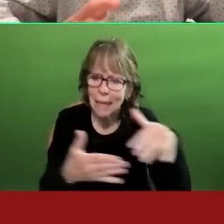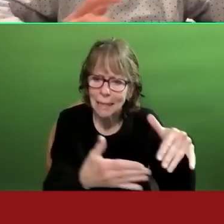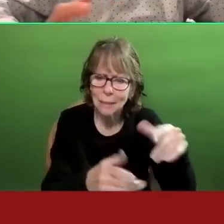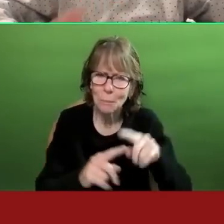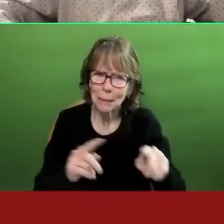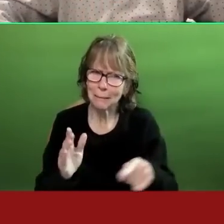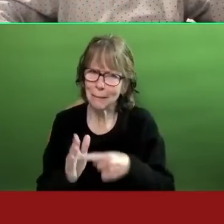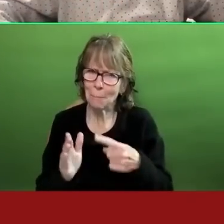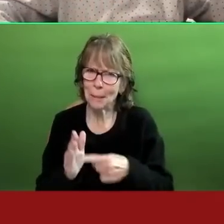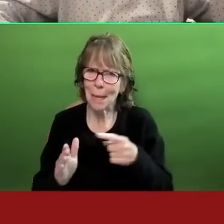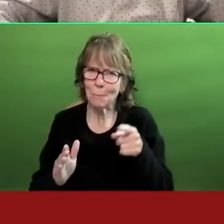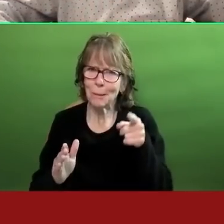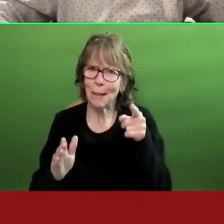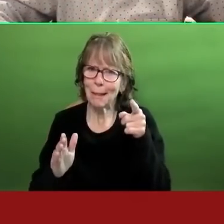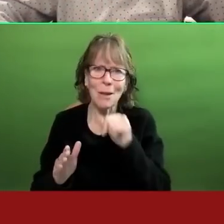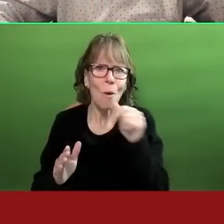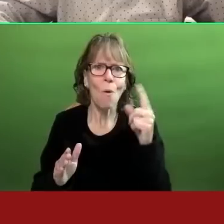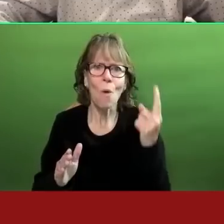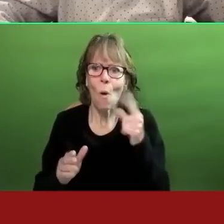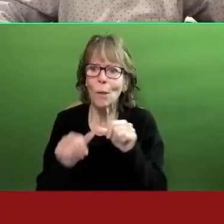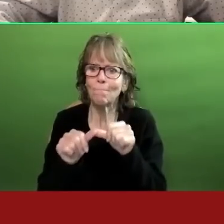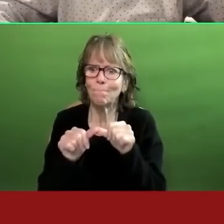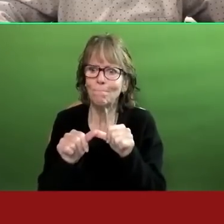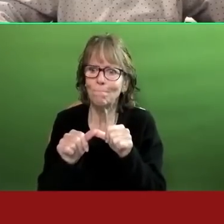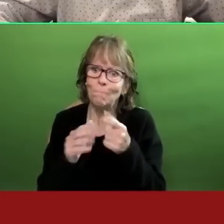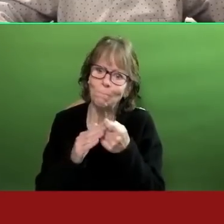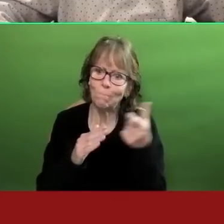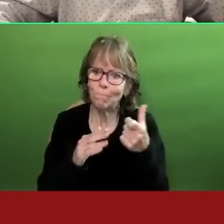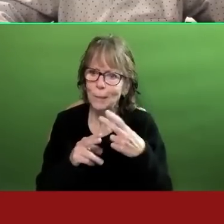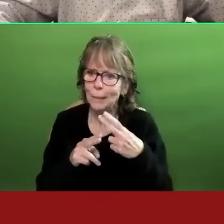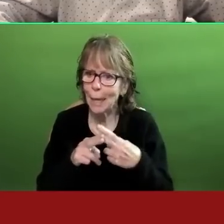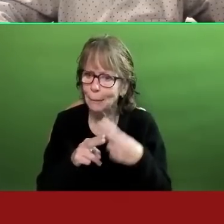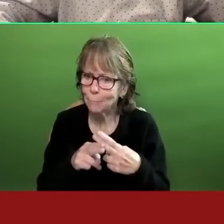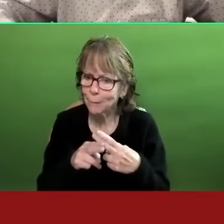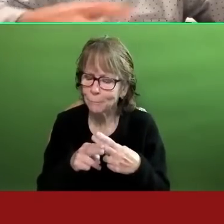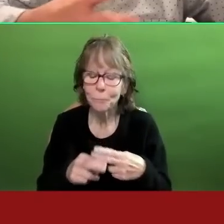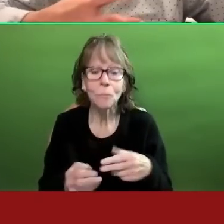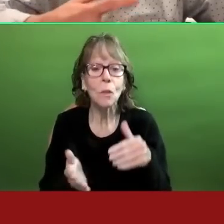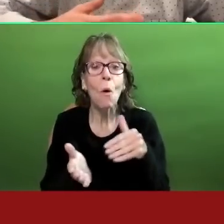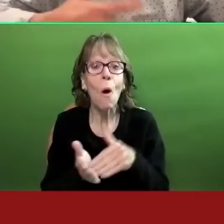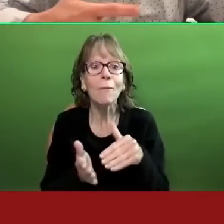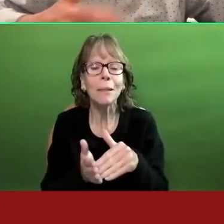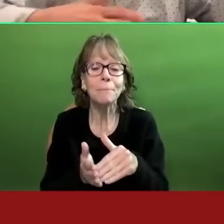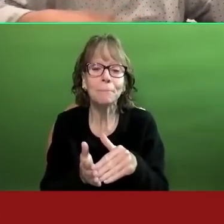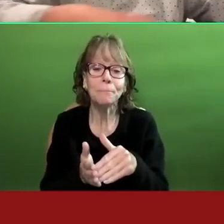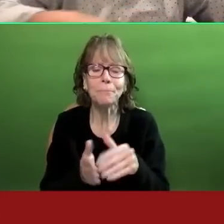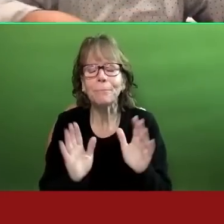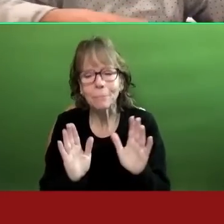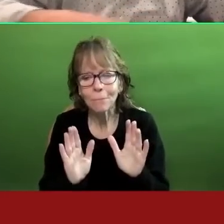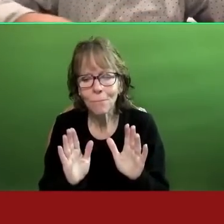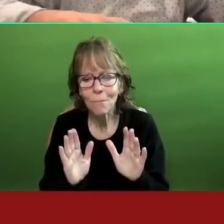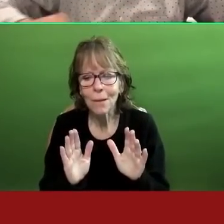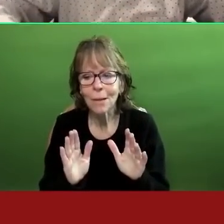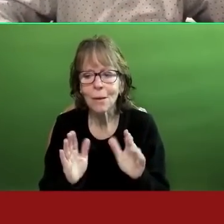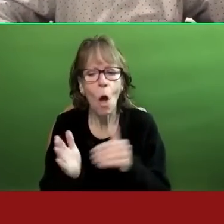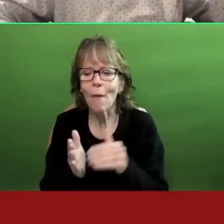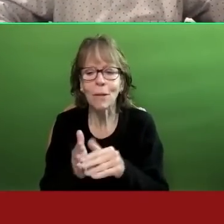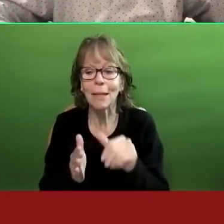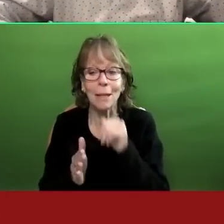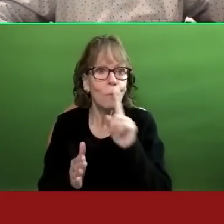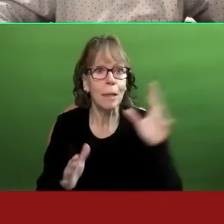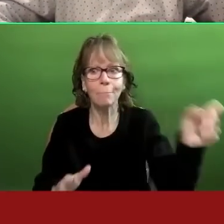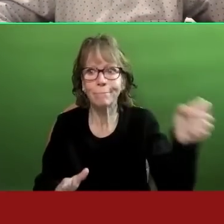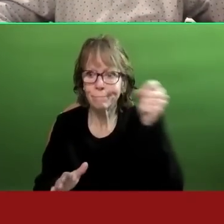wanted to talk a little bit about my experience. So it's often the case that patients aren't often involved in this